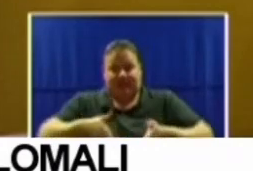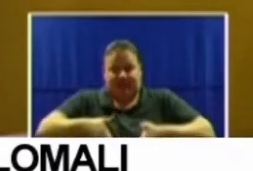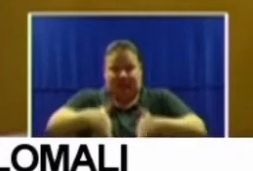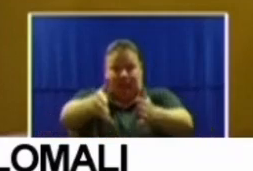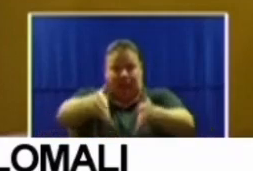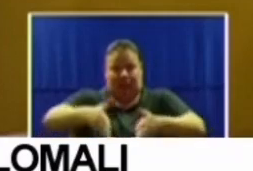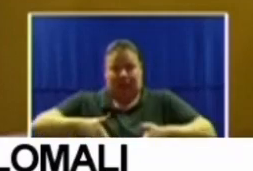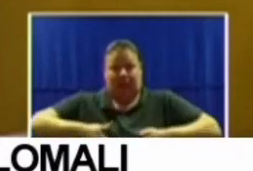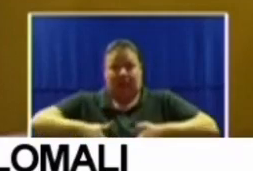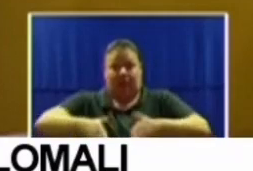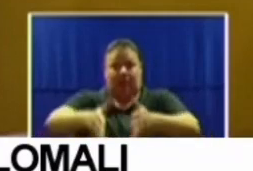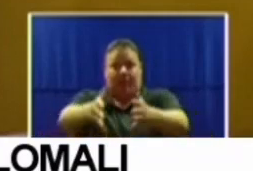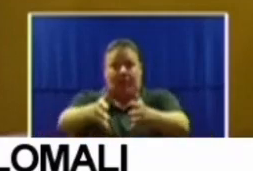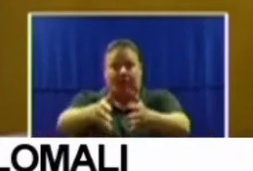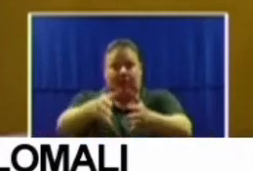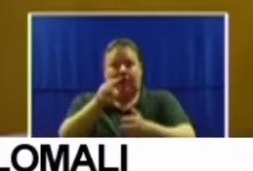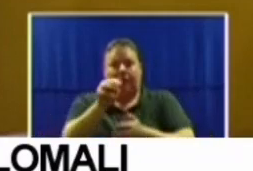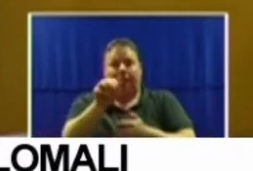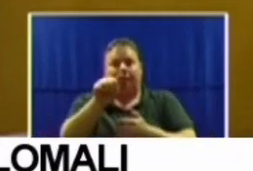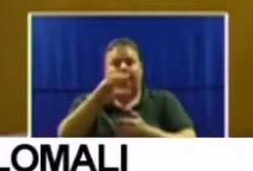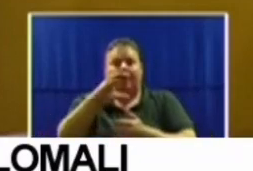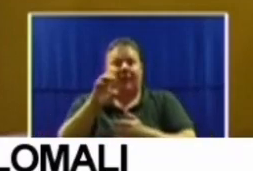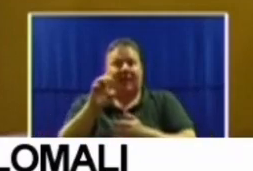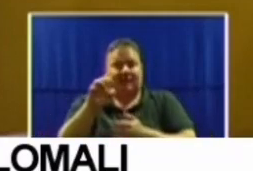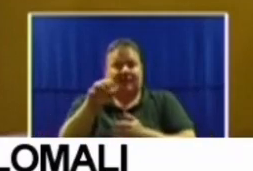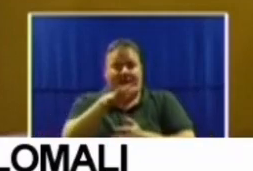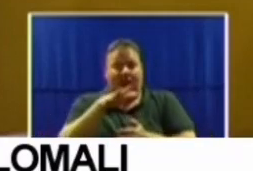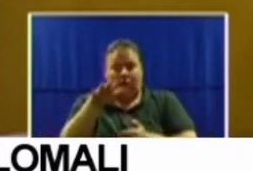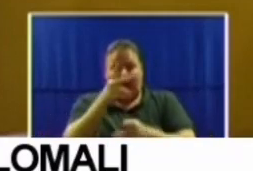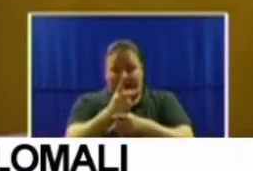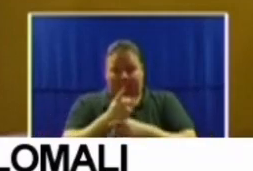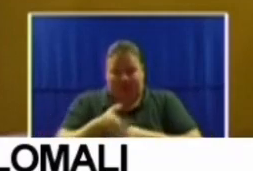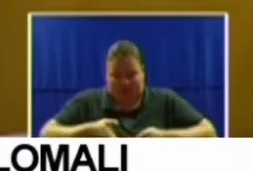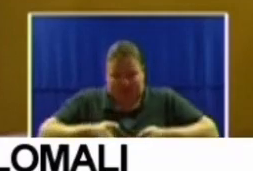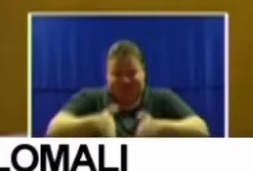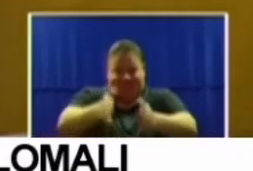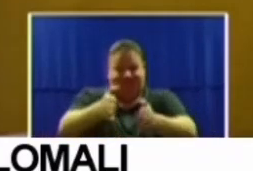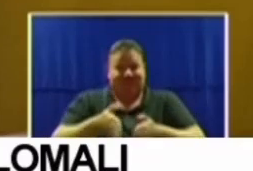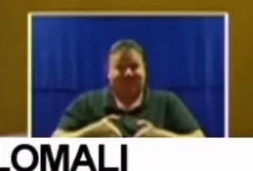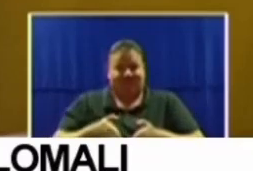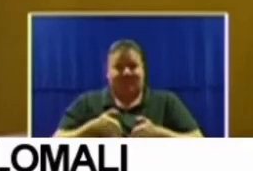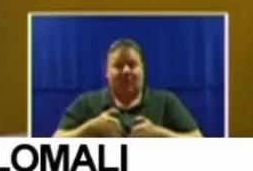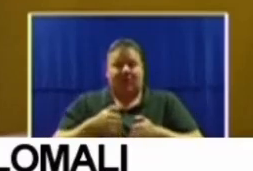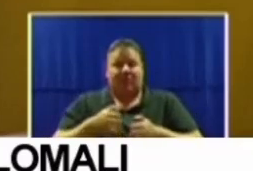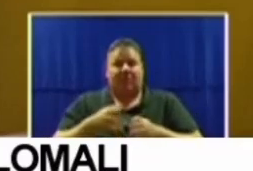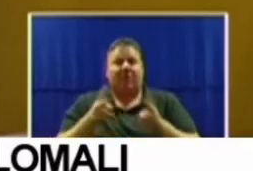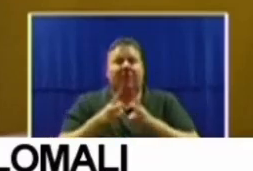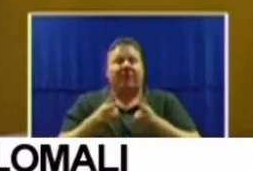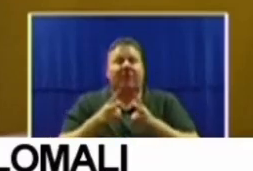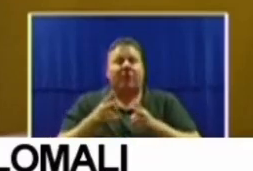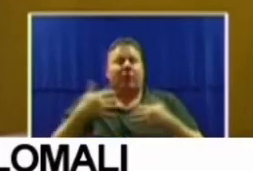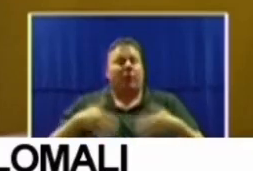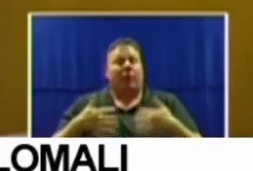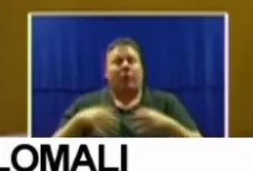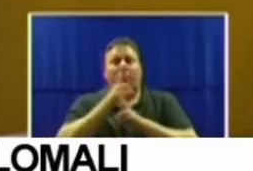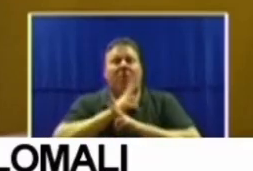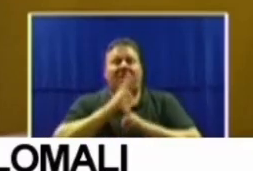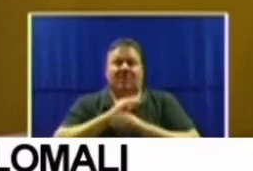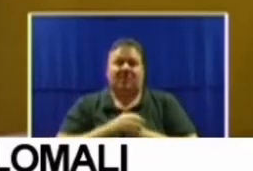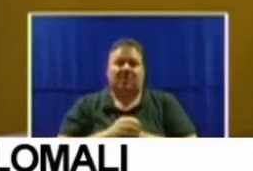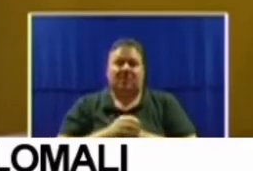the mace is kept is a sacred part of the chamber. You may